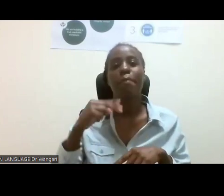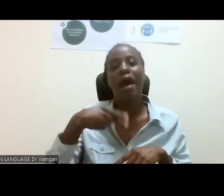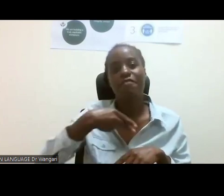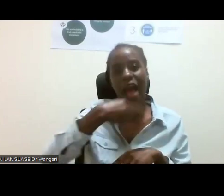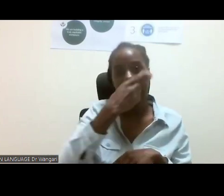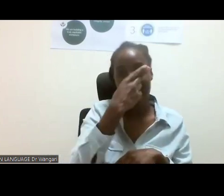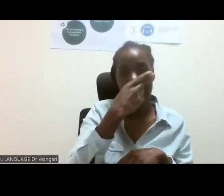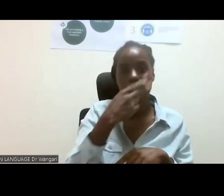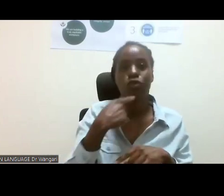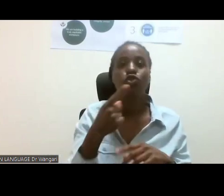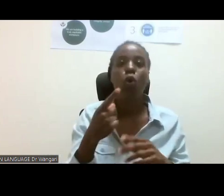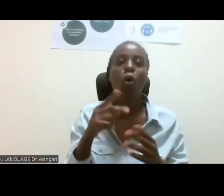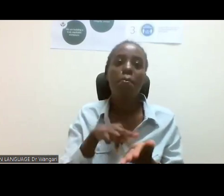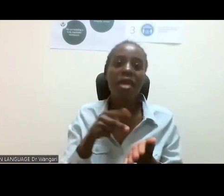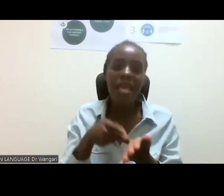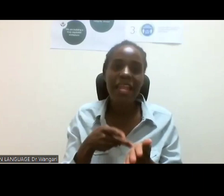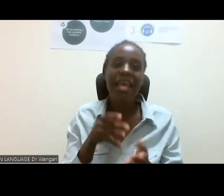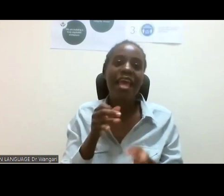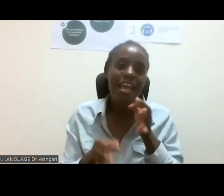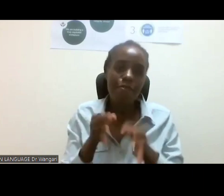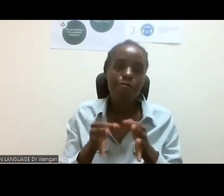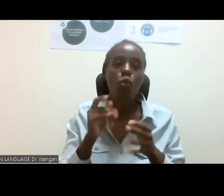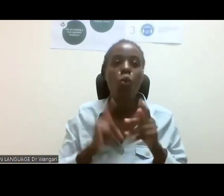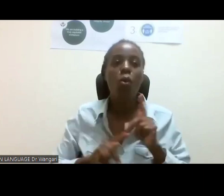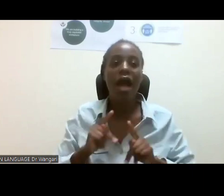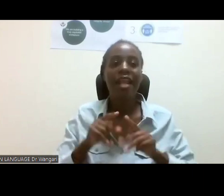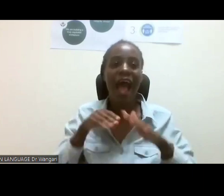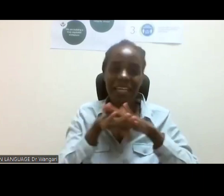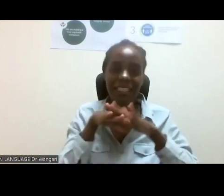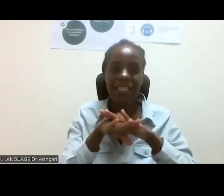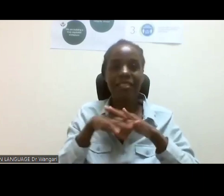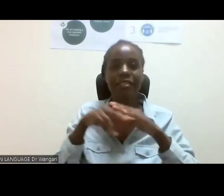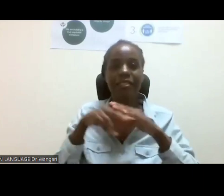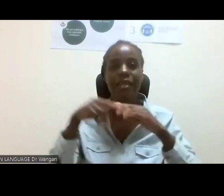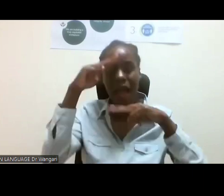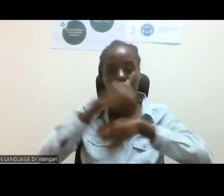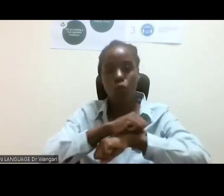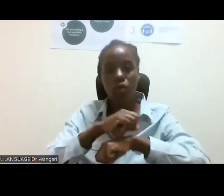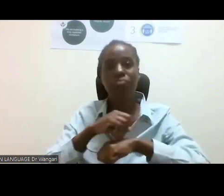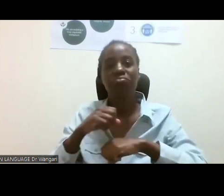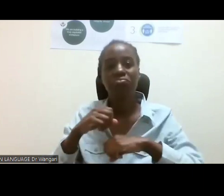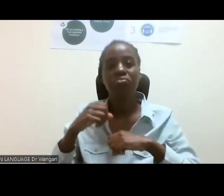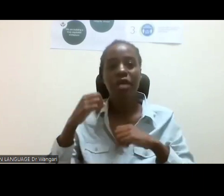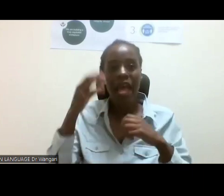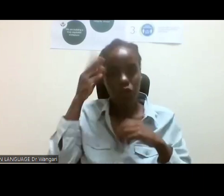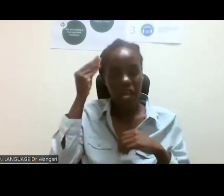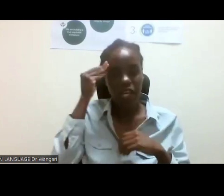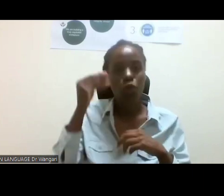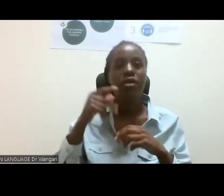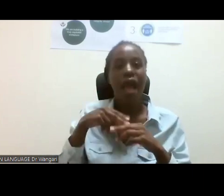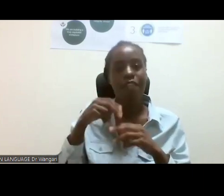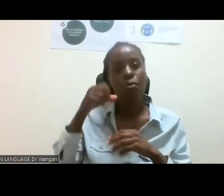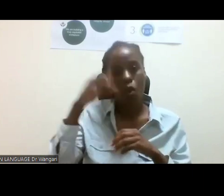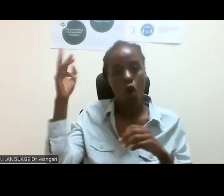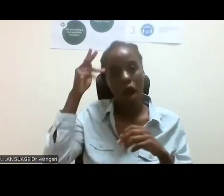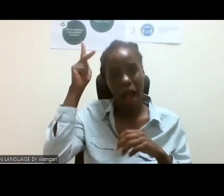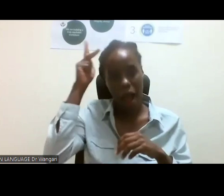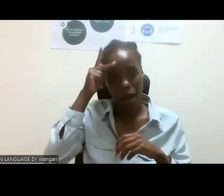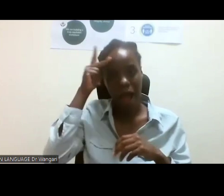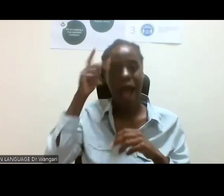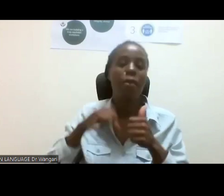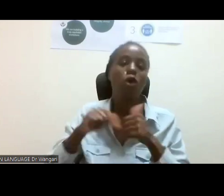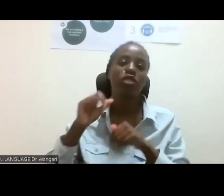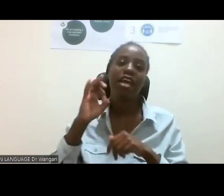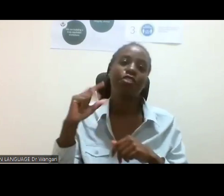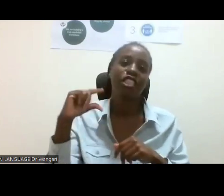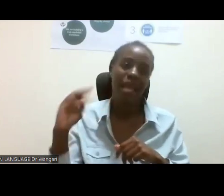education. Further, 98% of women living in urban areas have knowledge about FGM, compared to 96.2% of women living in rural areas.